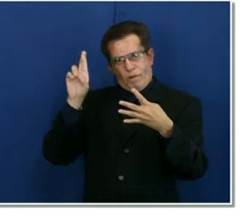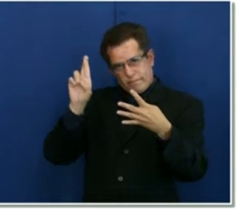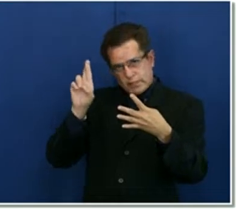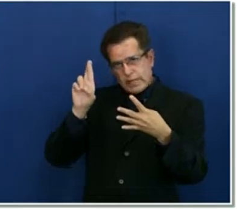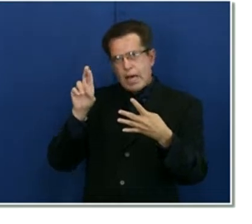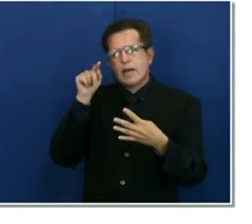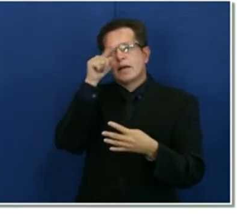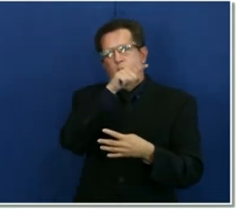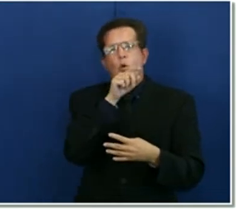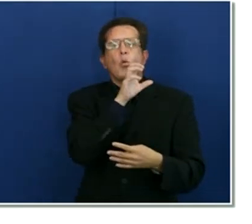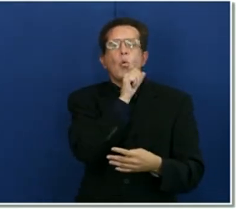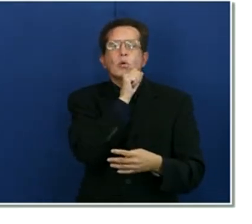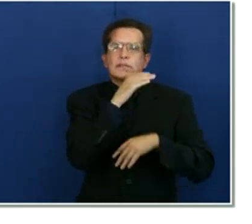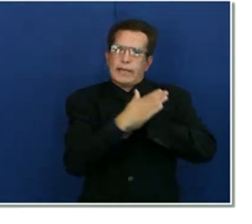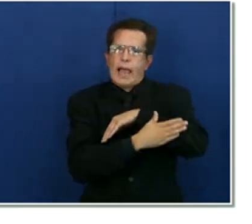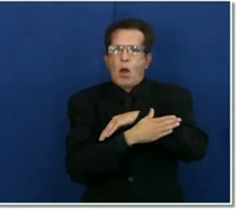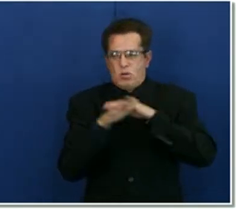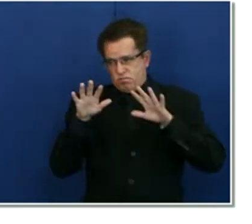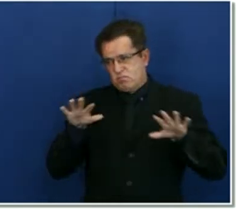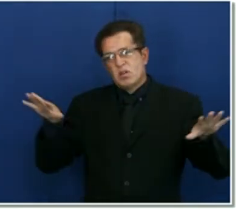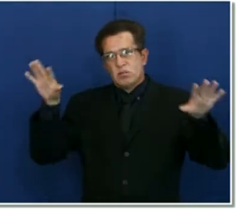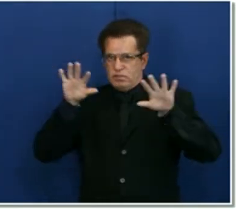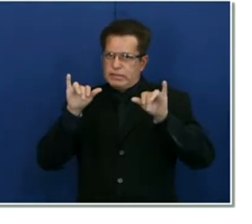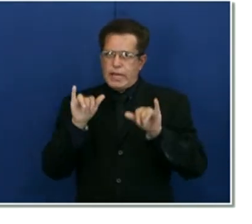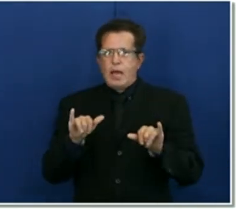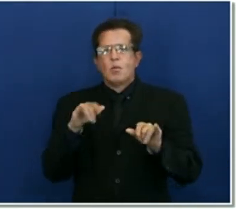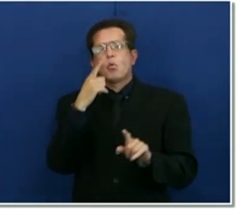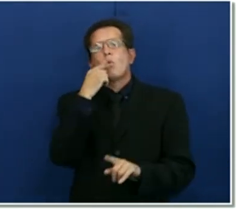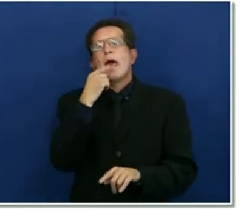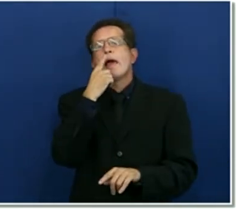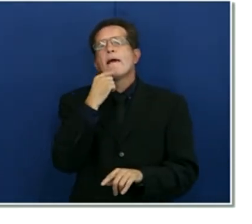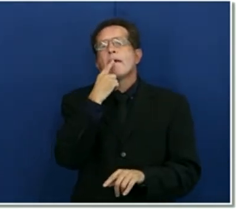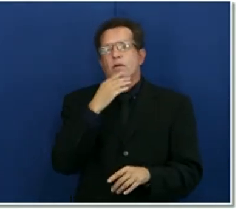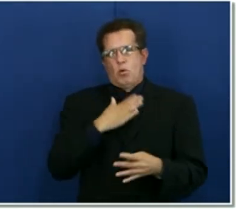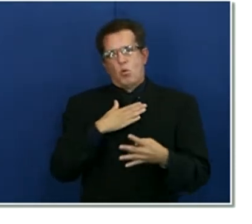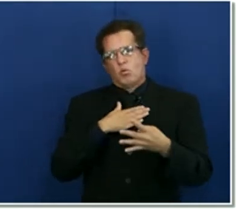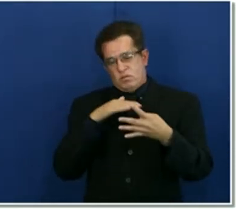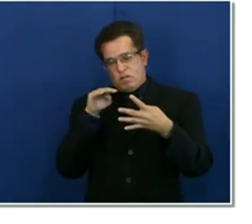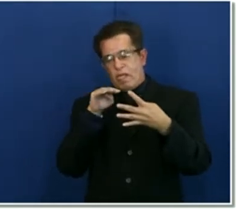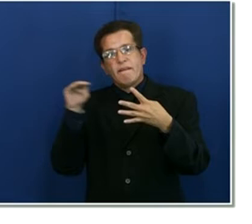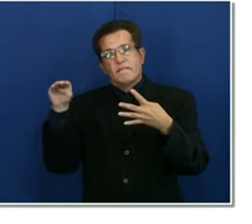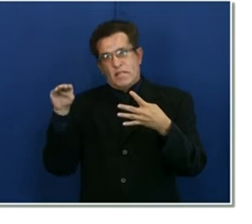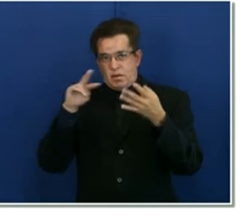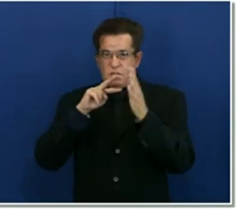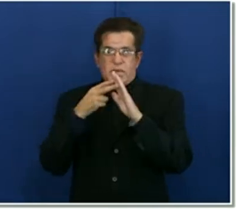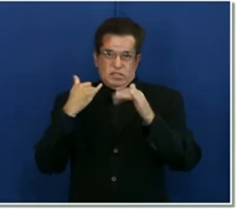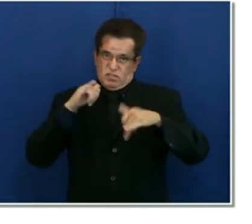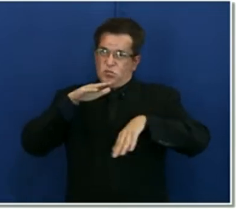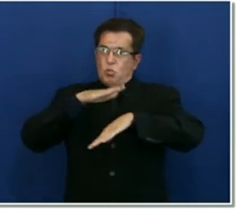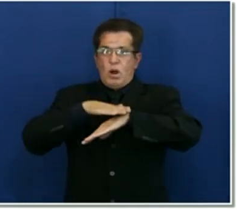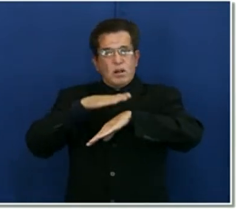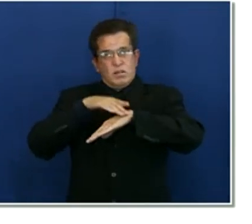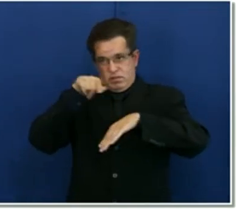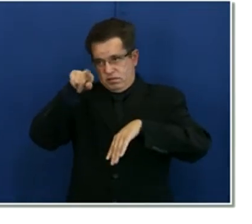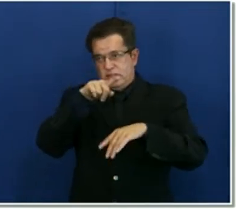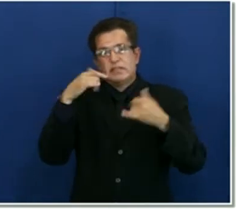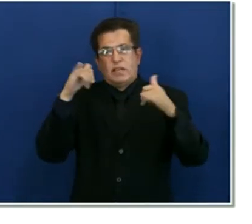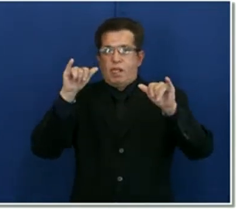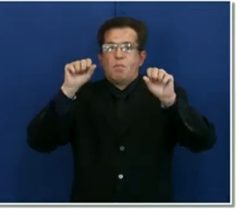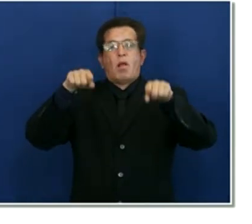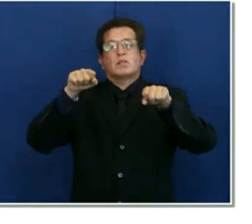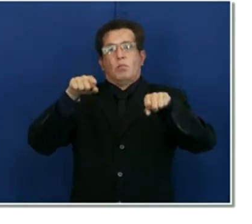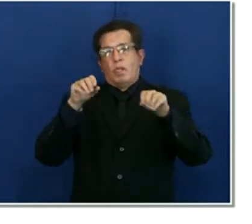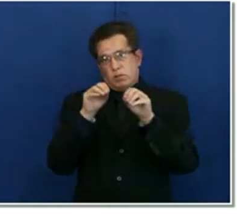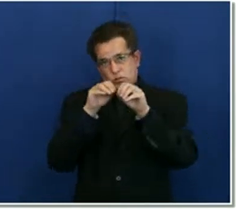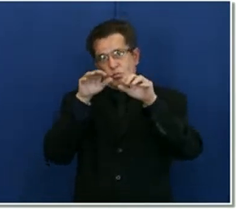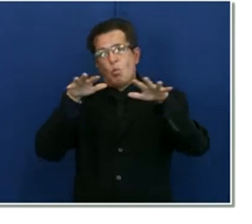Orange counties. Remaining in the red tier means that there is still substantial spread for transmission